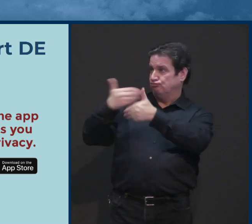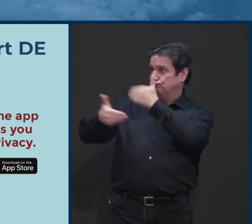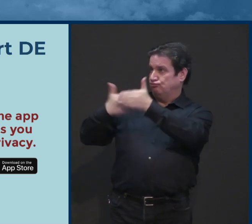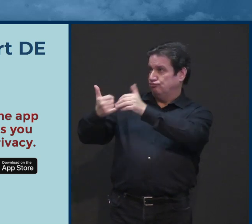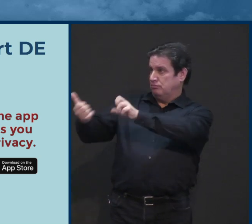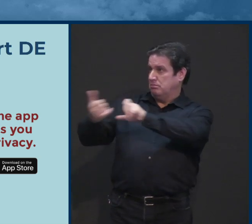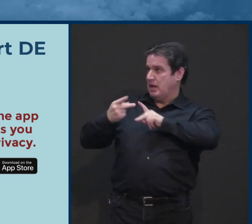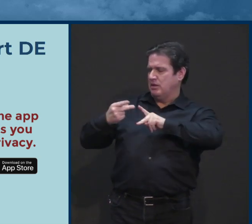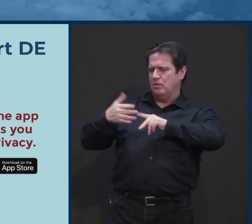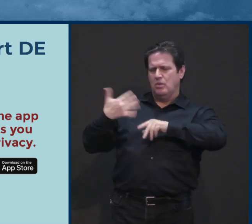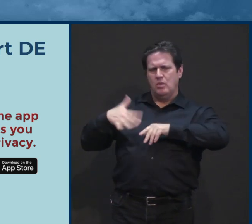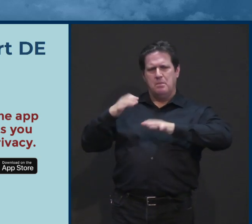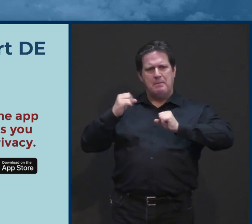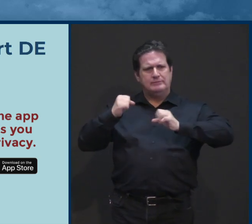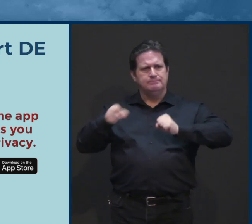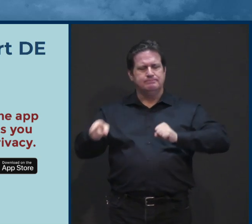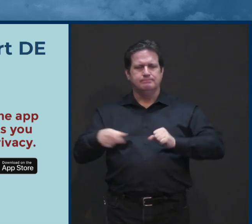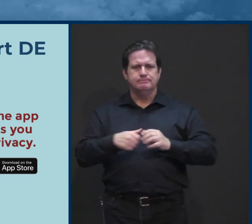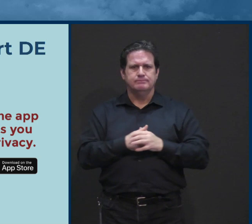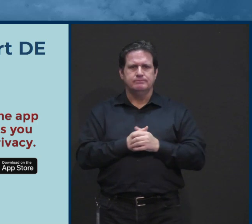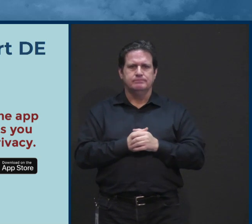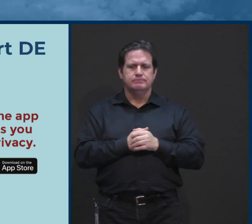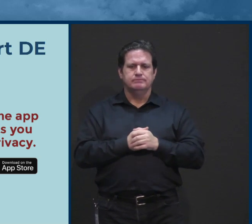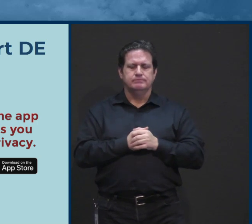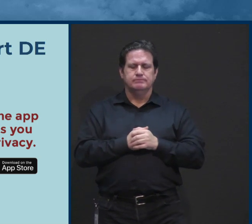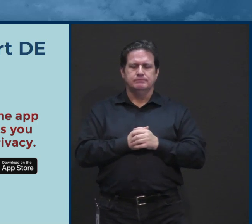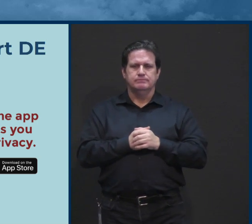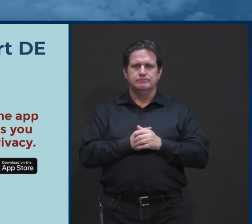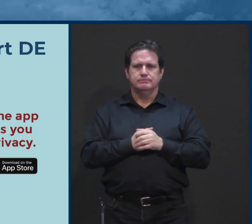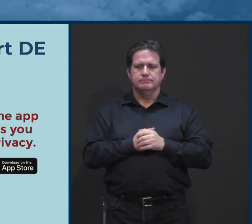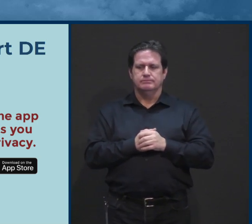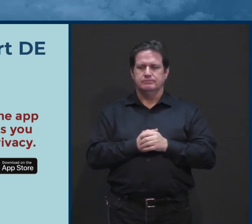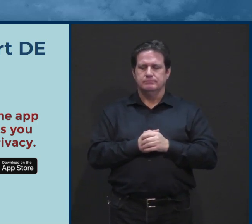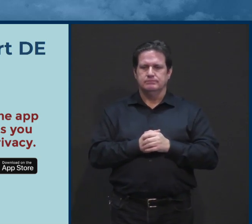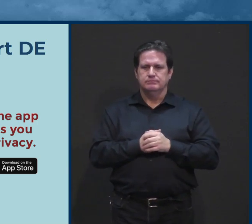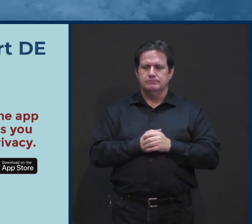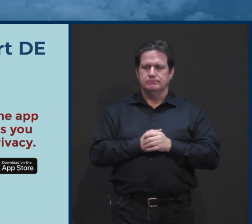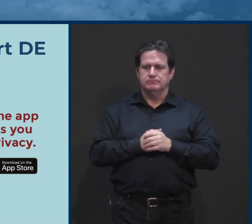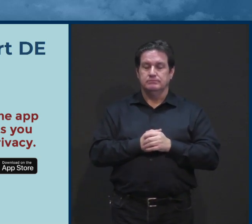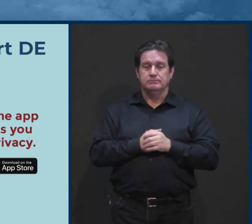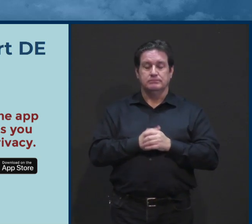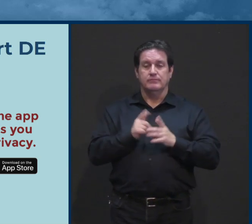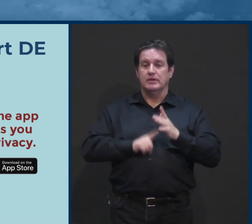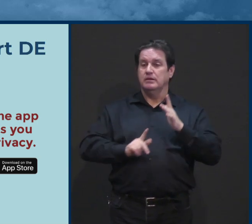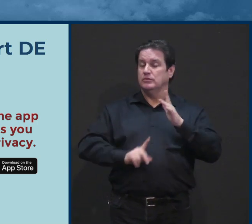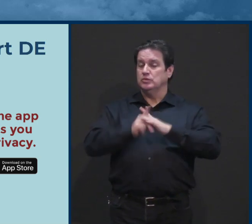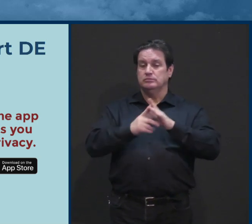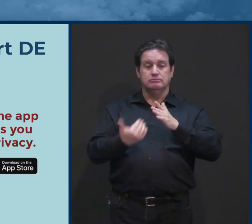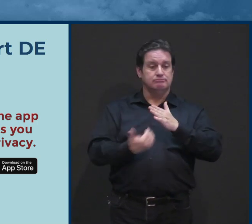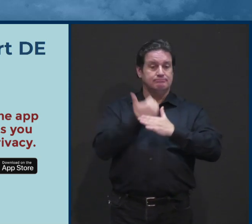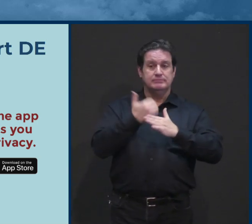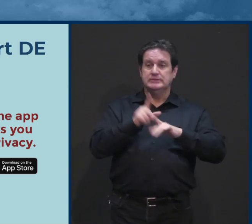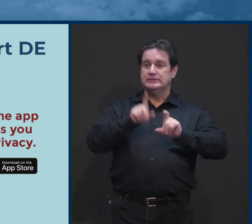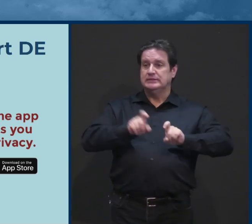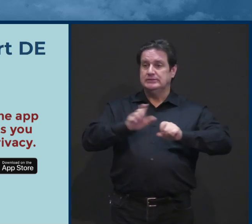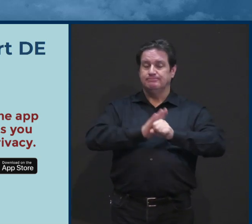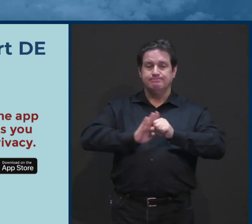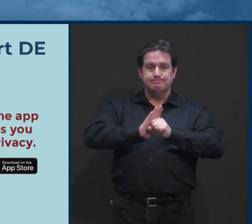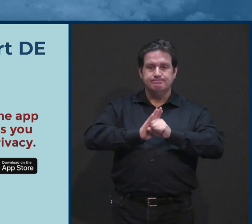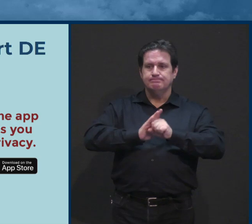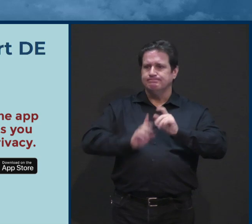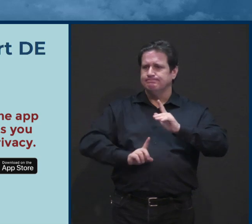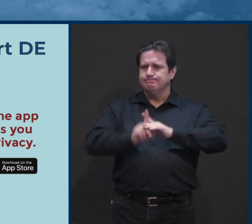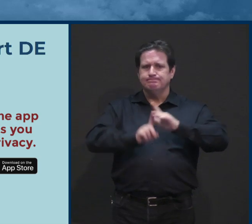sites. Just amazing community outreach and support at the pop-up testing sites,